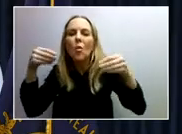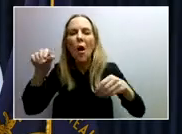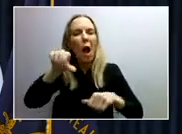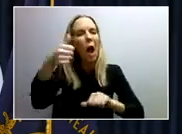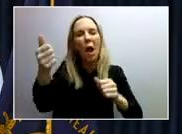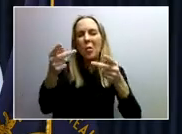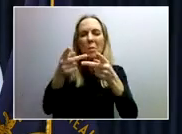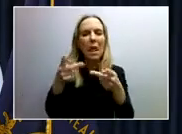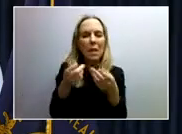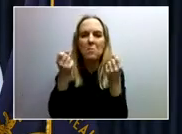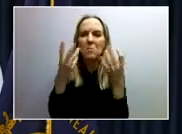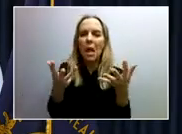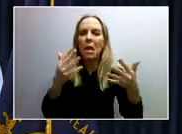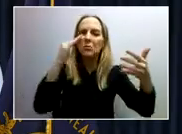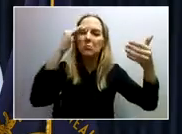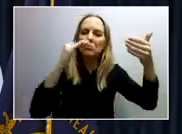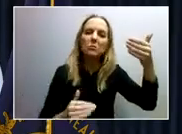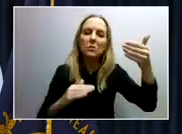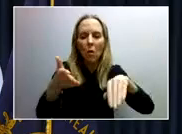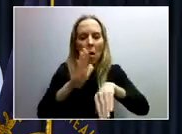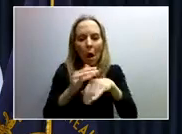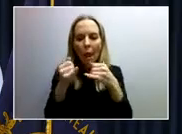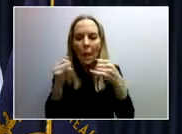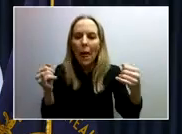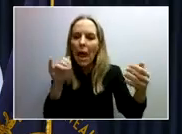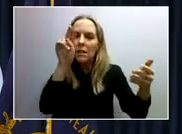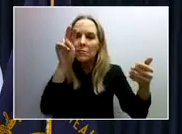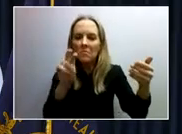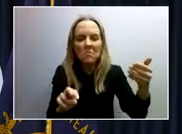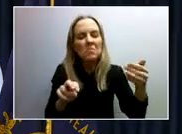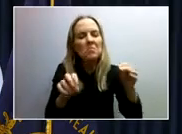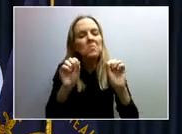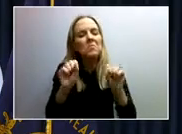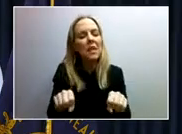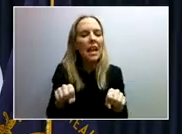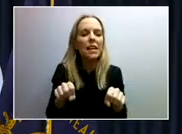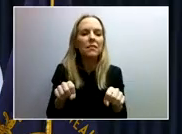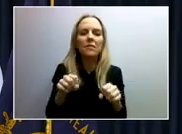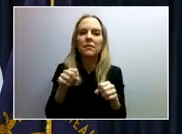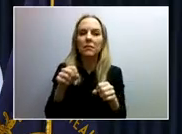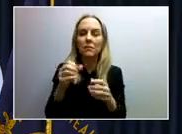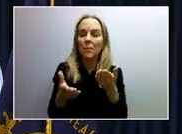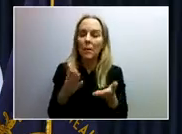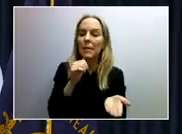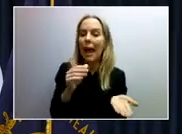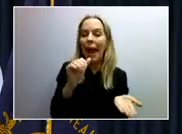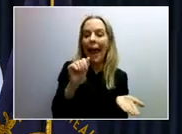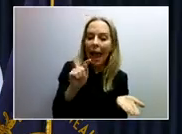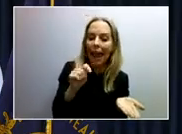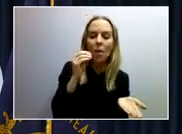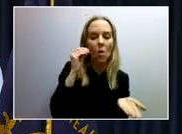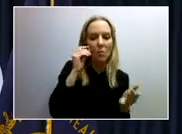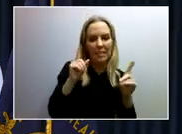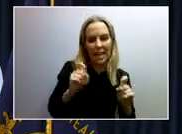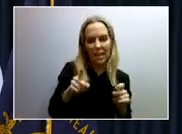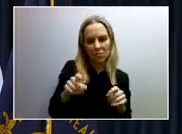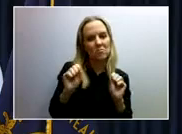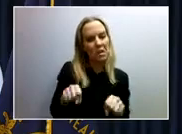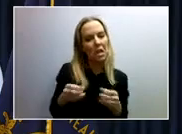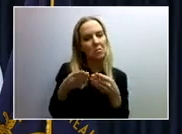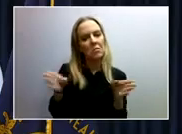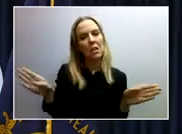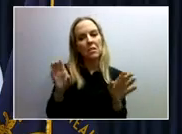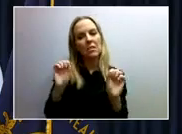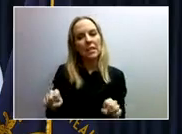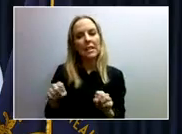go online, and you can still generally get a test, maybe not an at-home test, but you can still generally get a test within